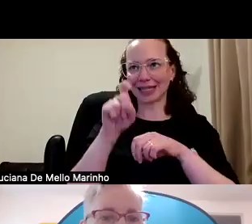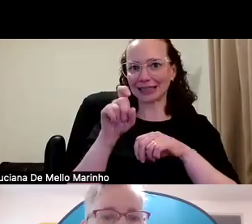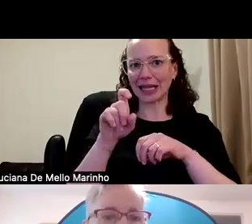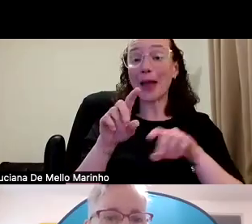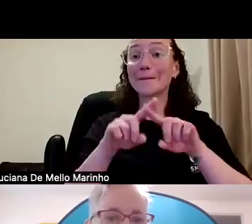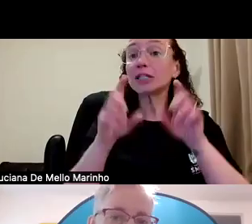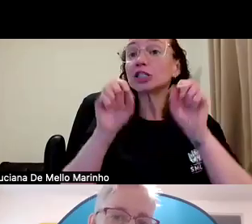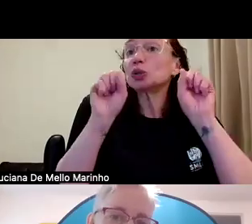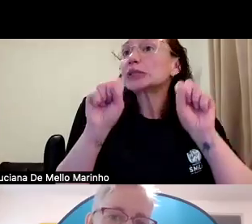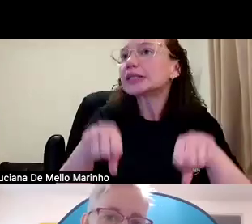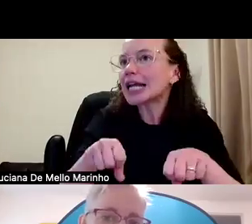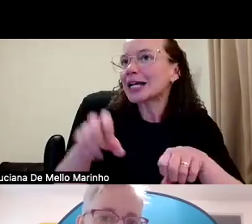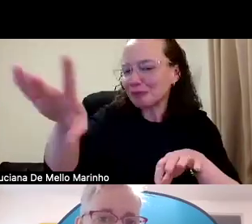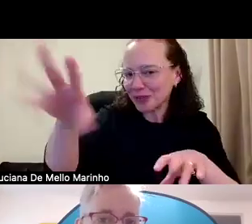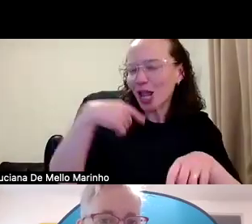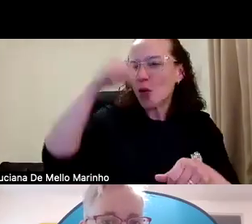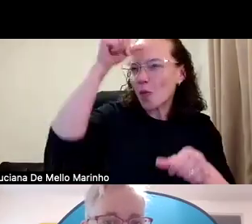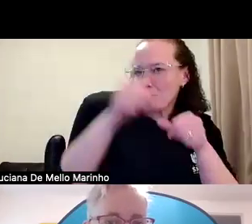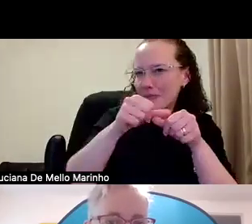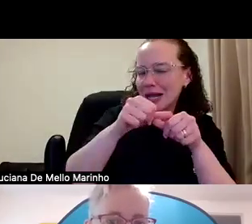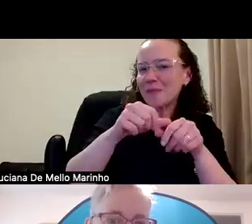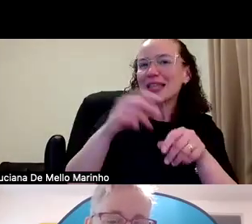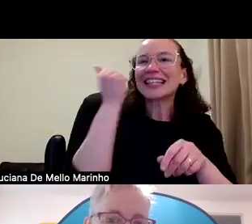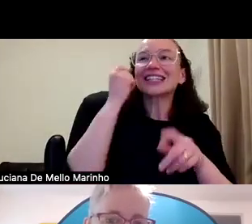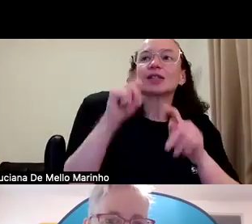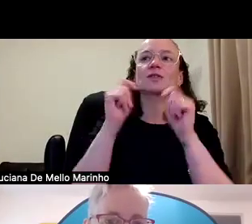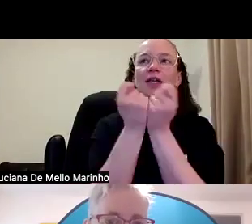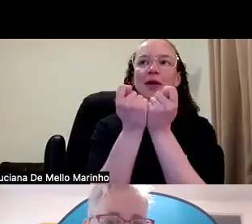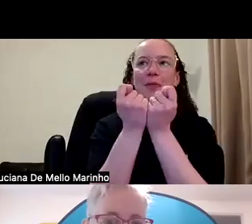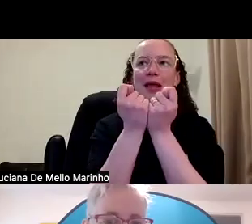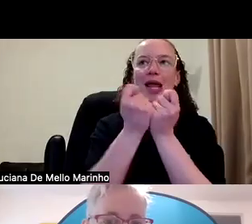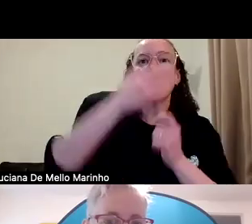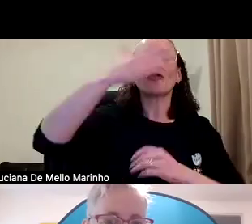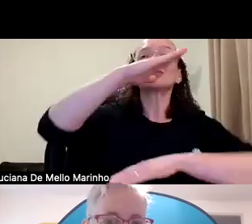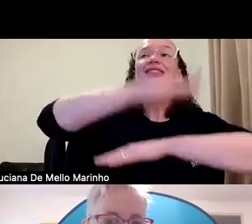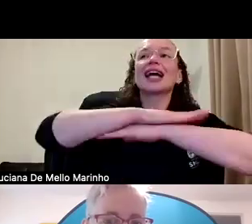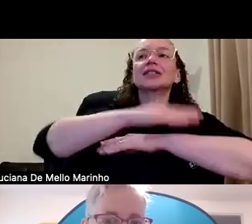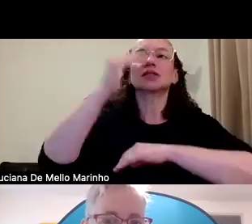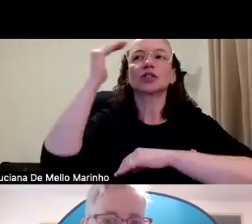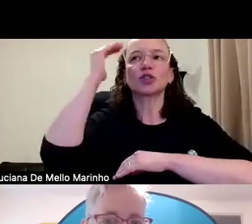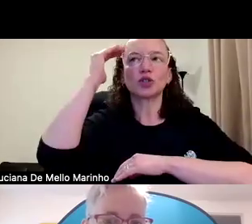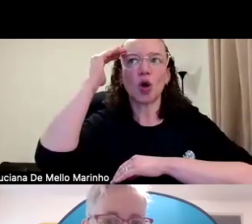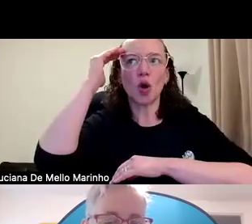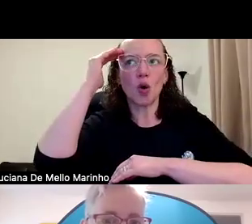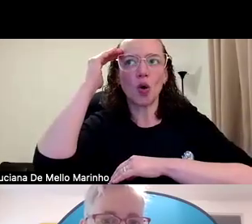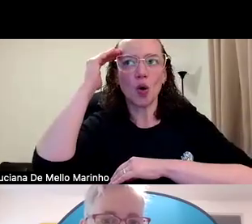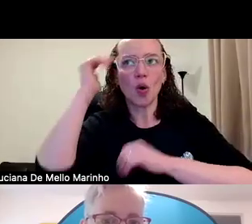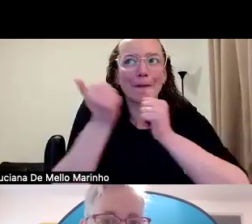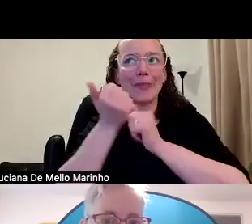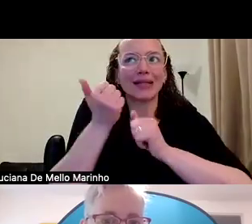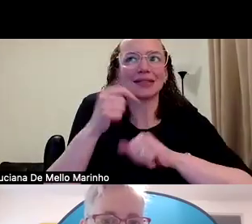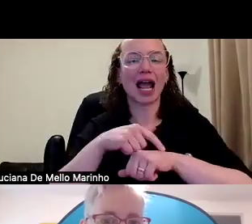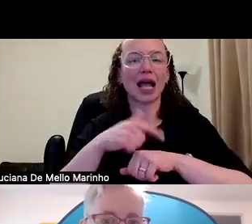it is a little bit of a complex question, but you can. So remember that the dental team, the front